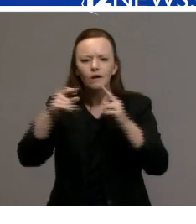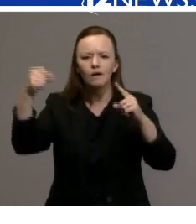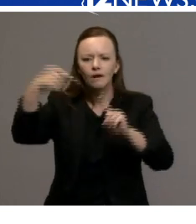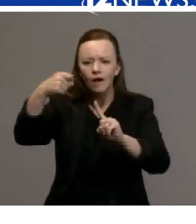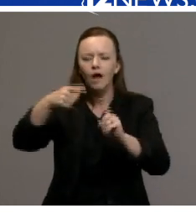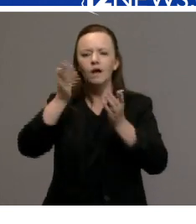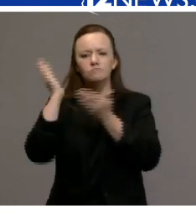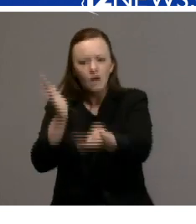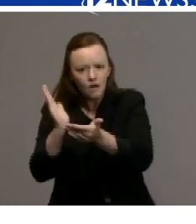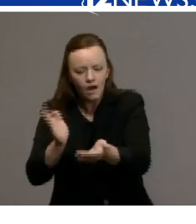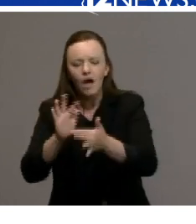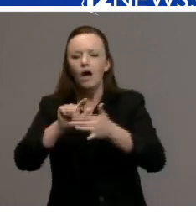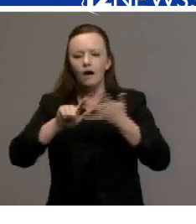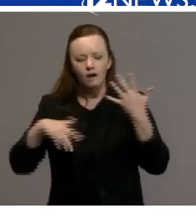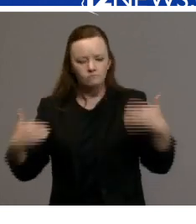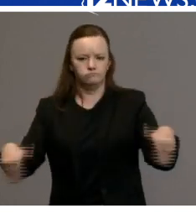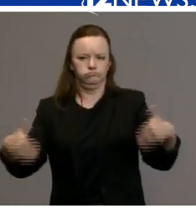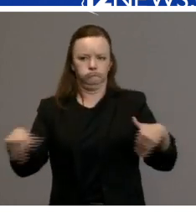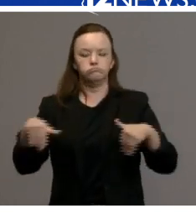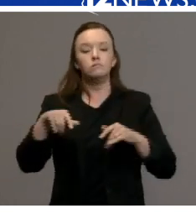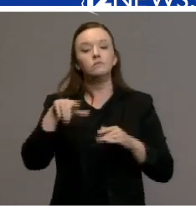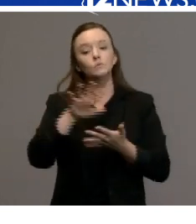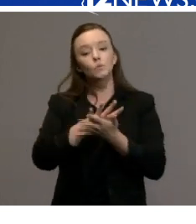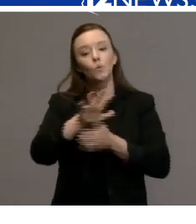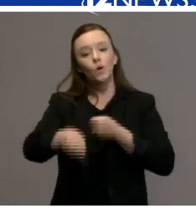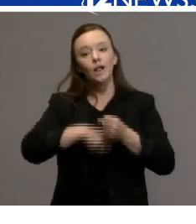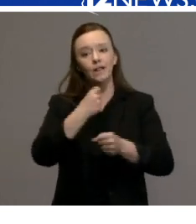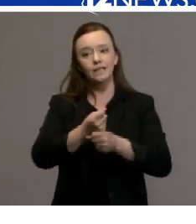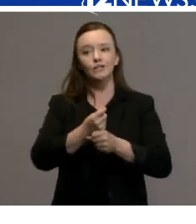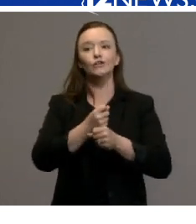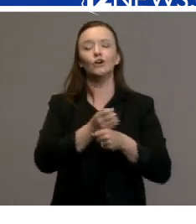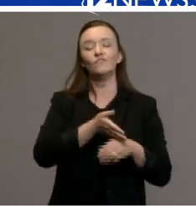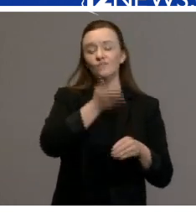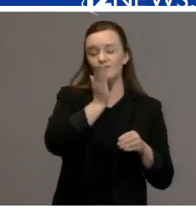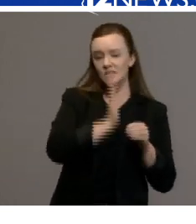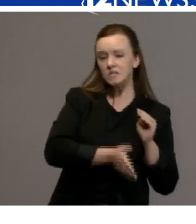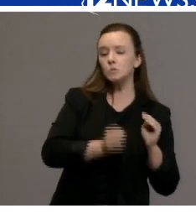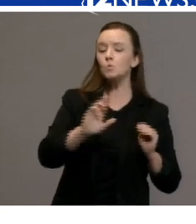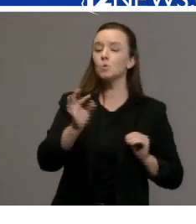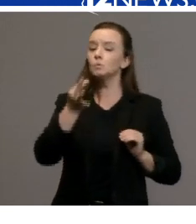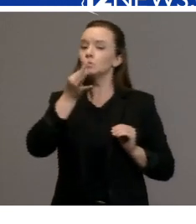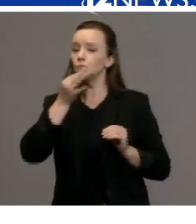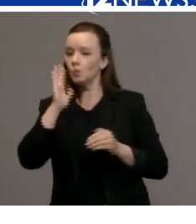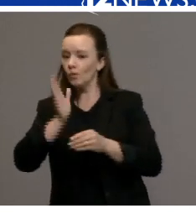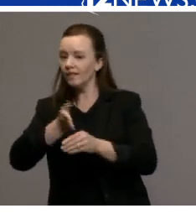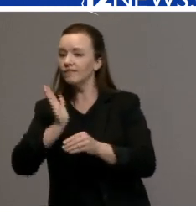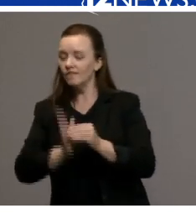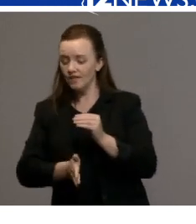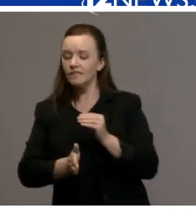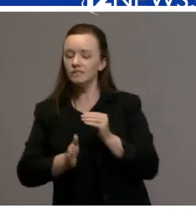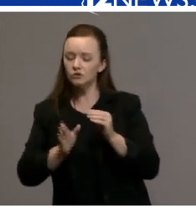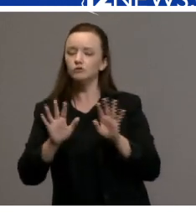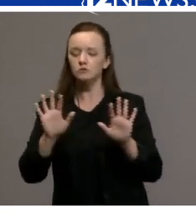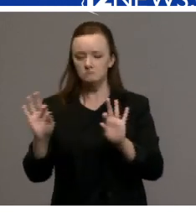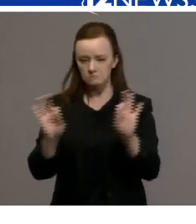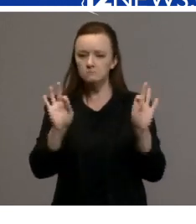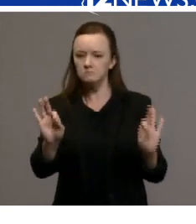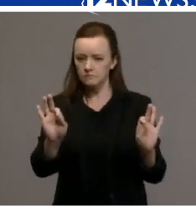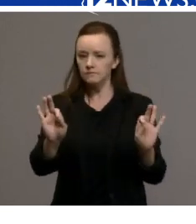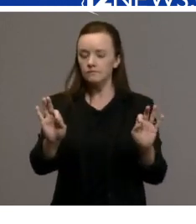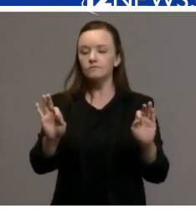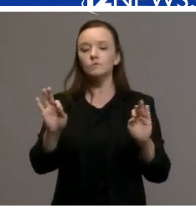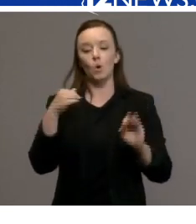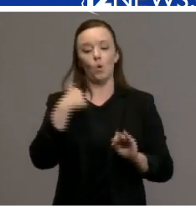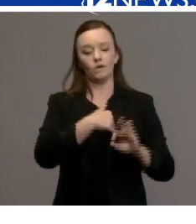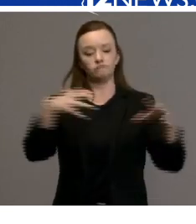this school year or are completing it very soon. And we got together to talk about what's next.